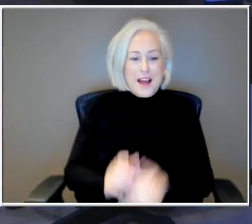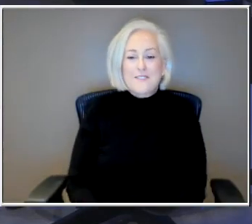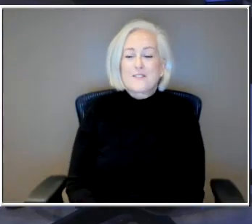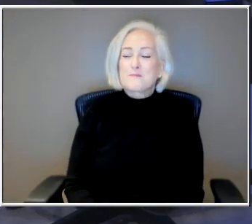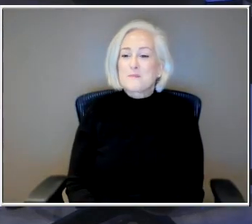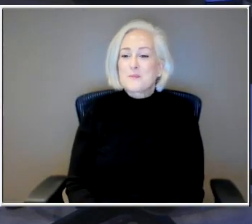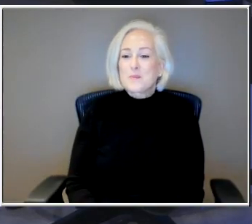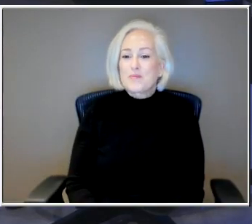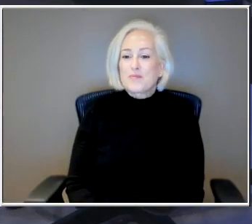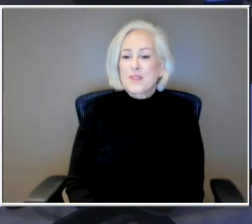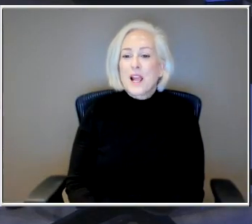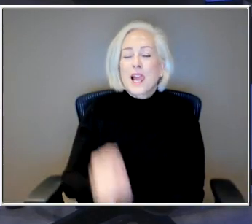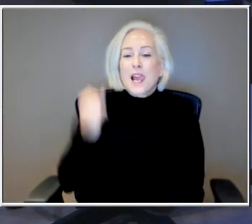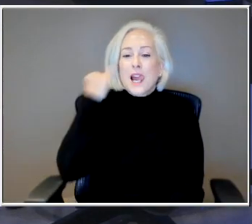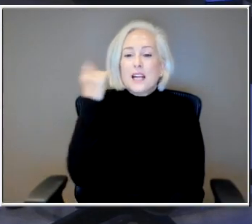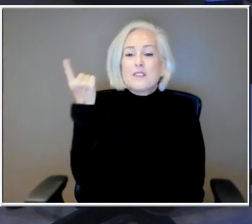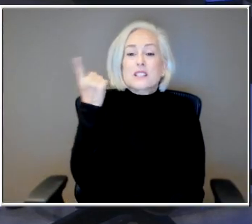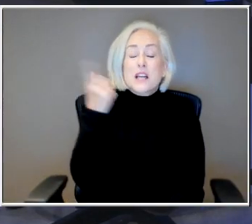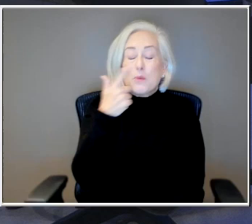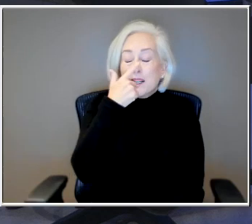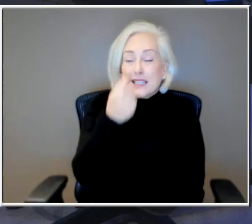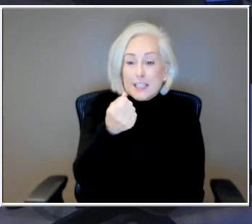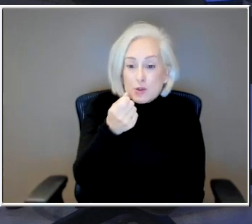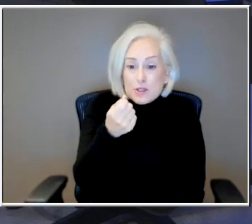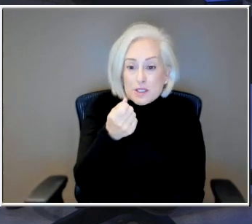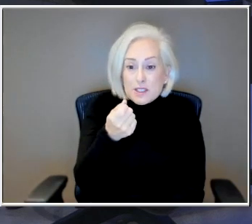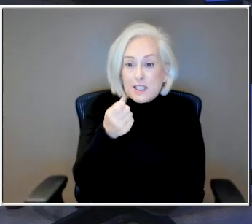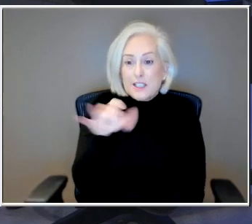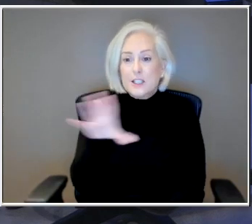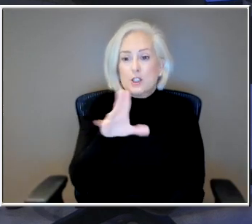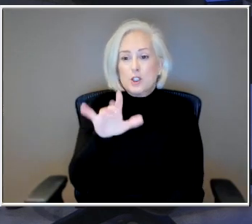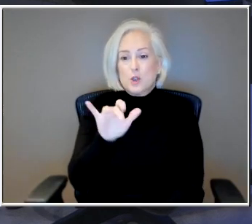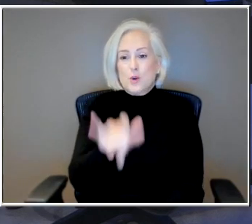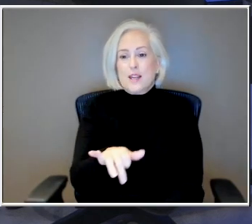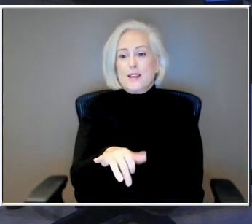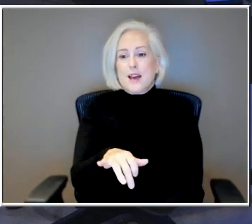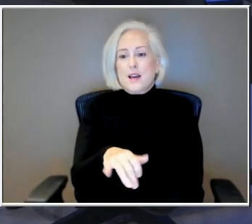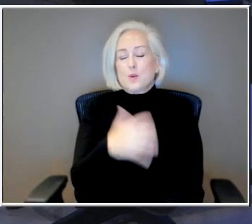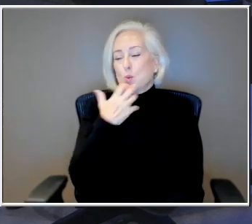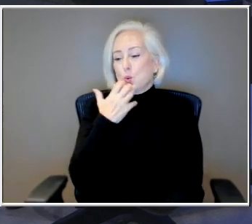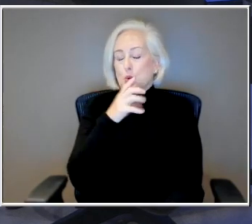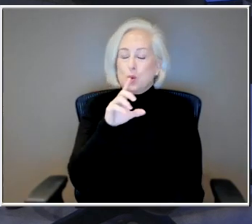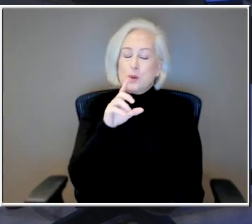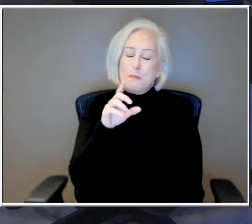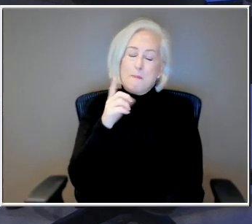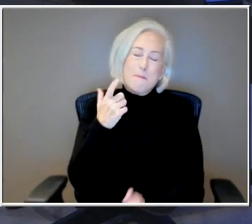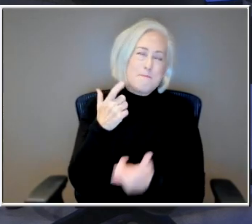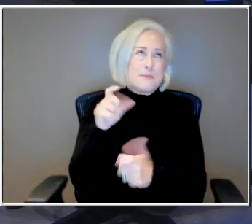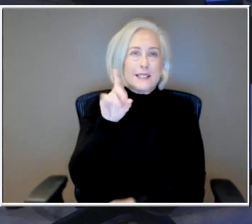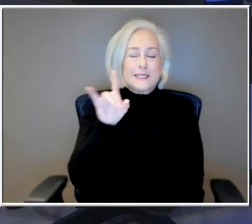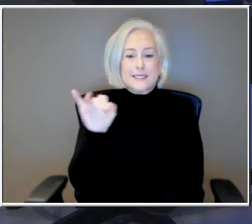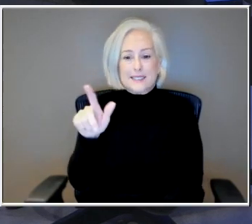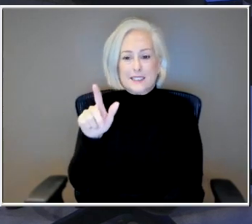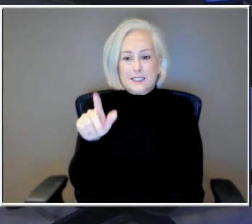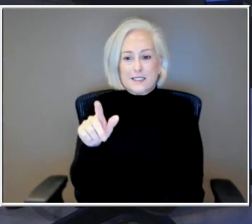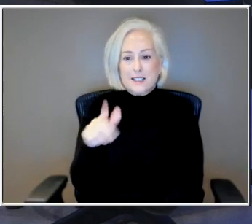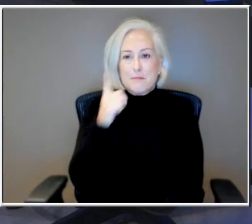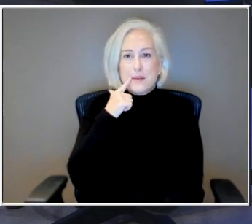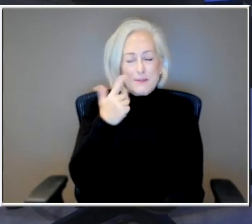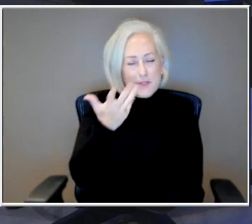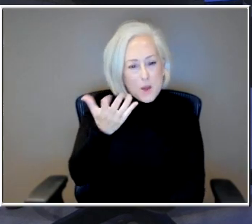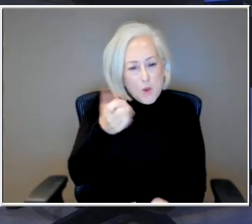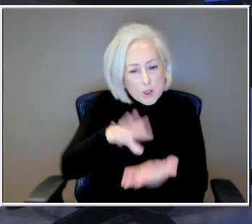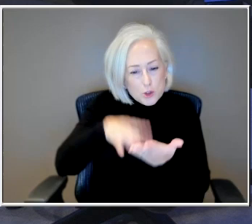if someone's interested in doing something like this, it's such a big deal, but if they're watching and they're like, I just want to learn more, I want to find